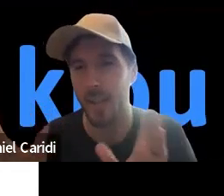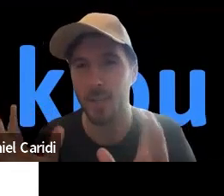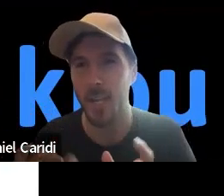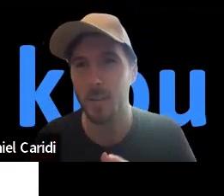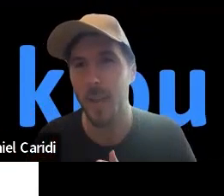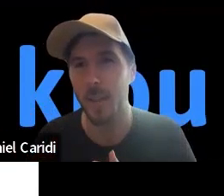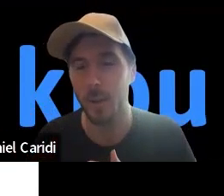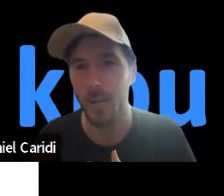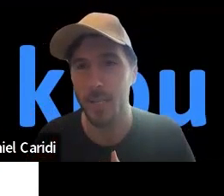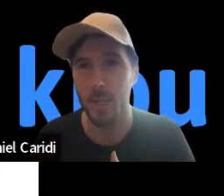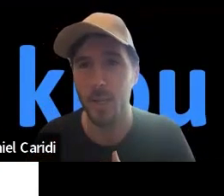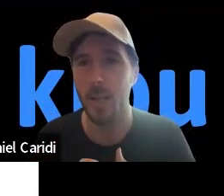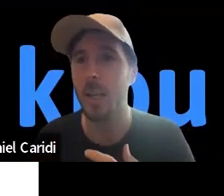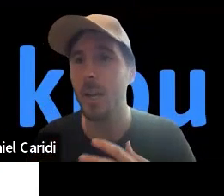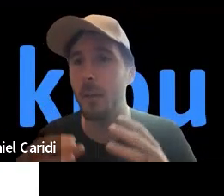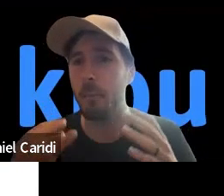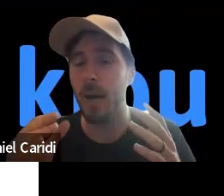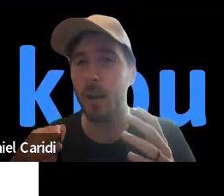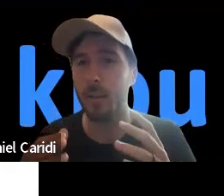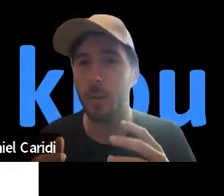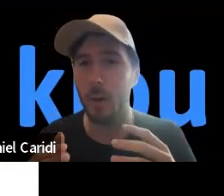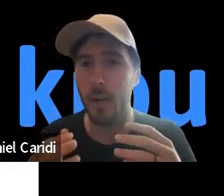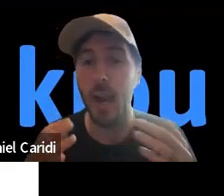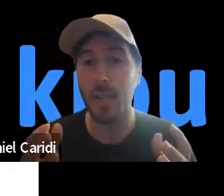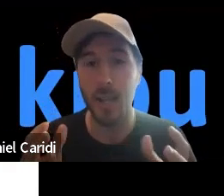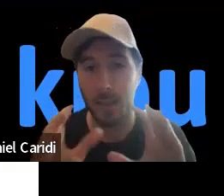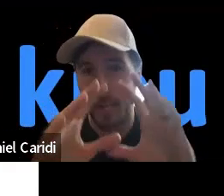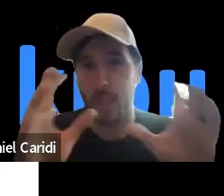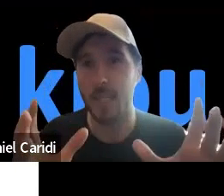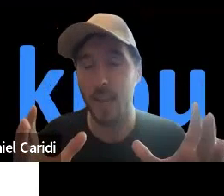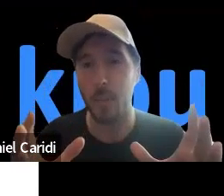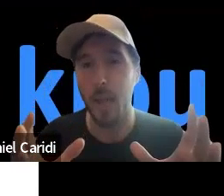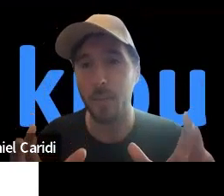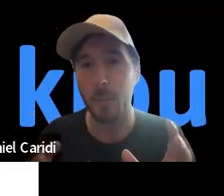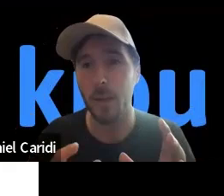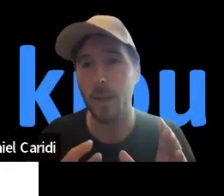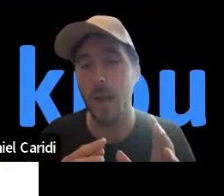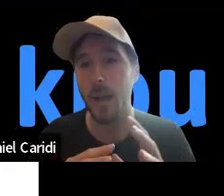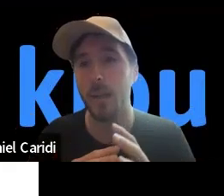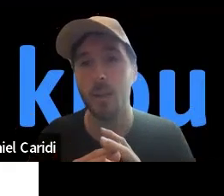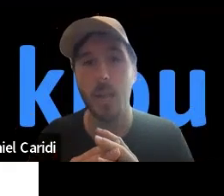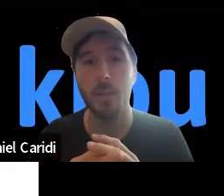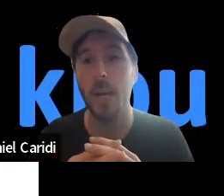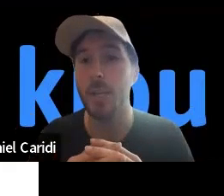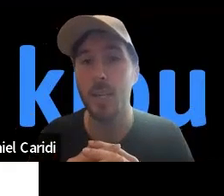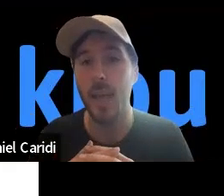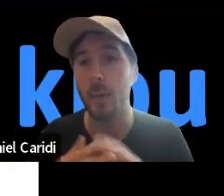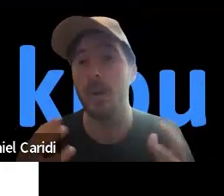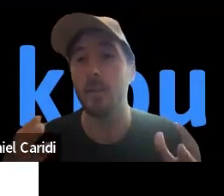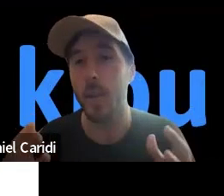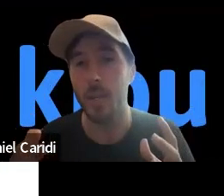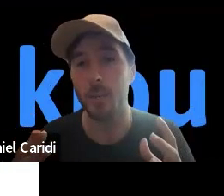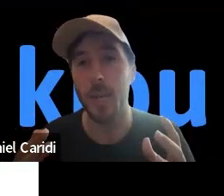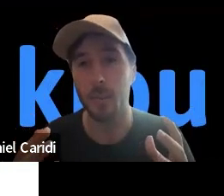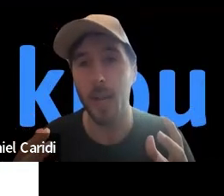does like change depending on the organization. But for content like this side of the platform, if you're interested in that, we